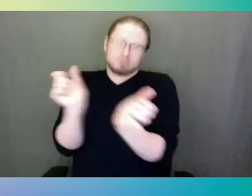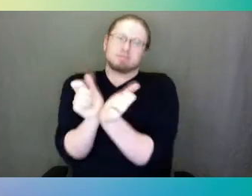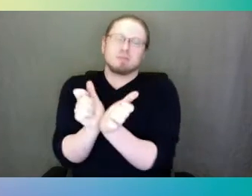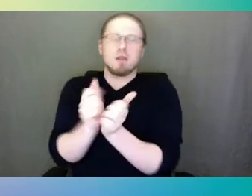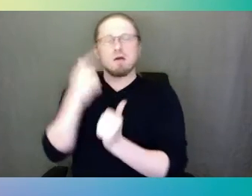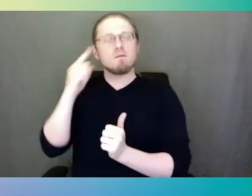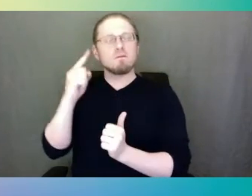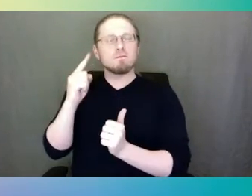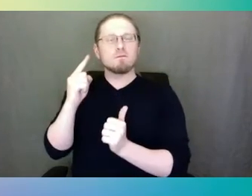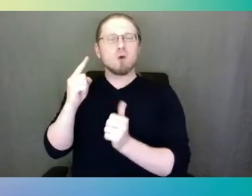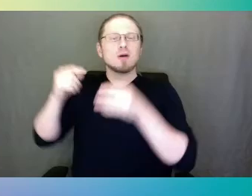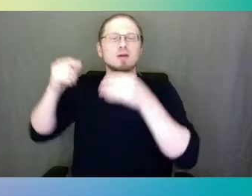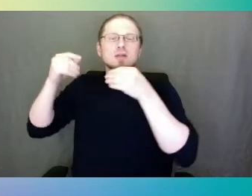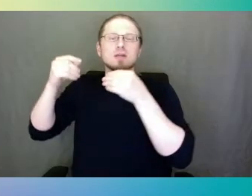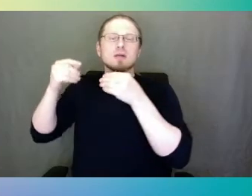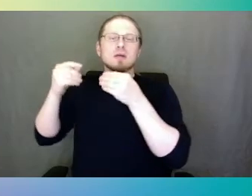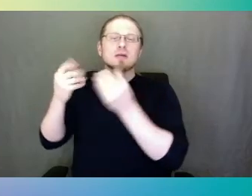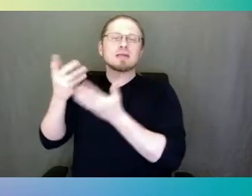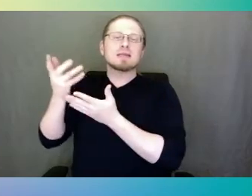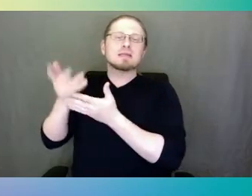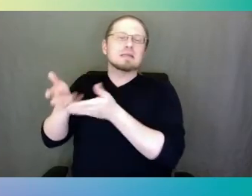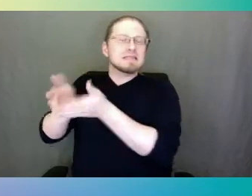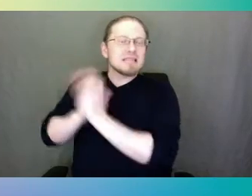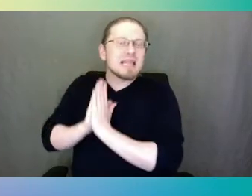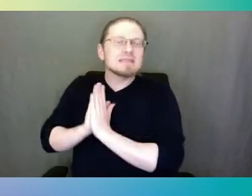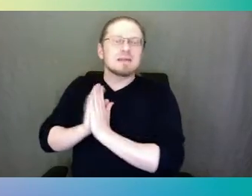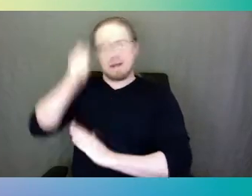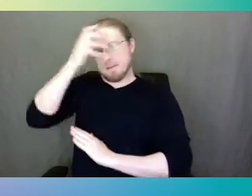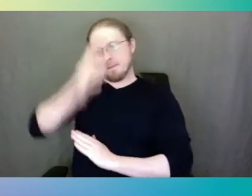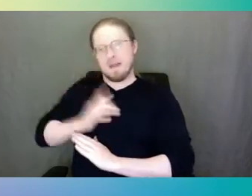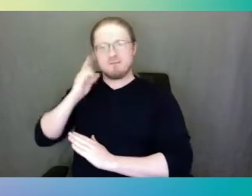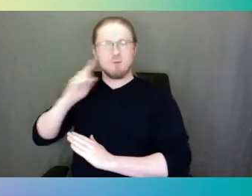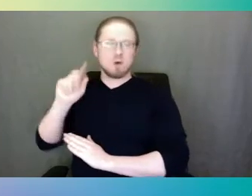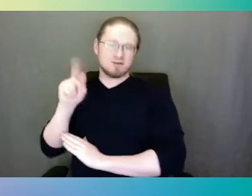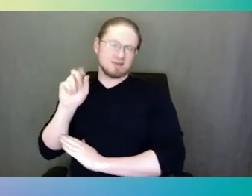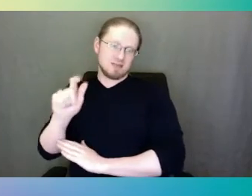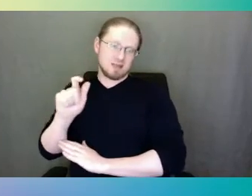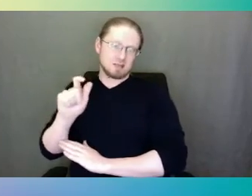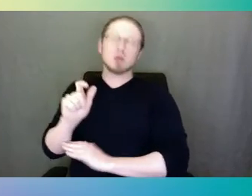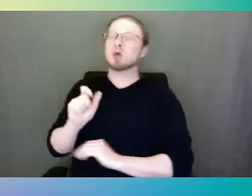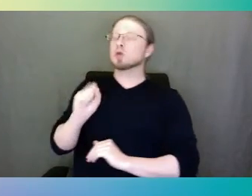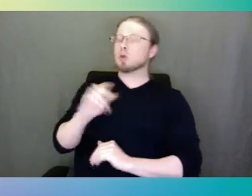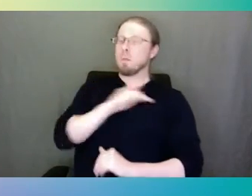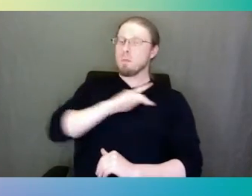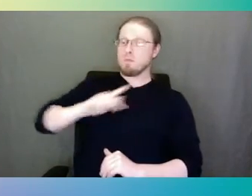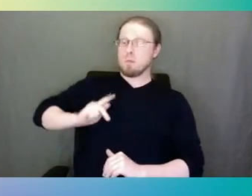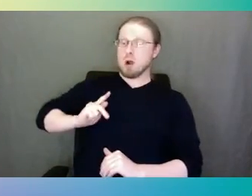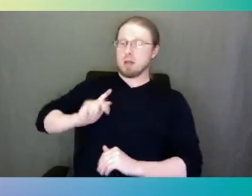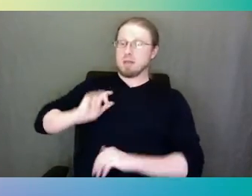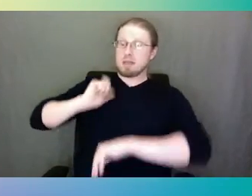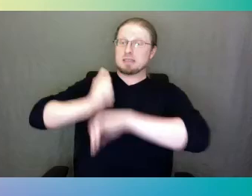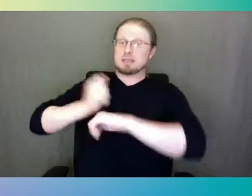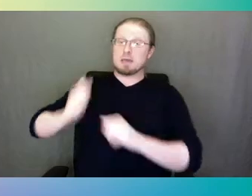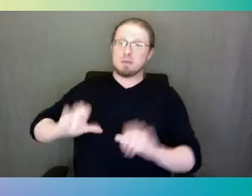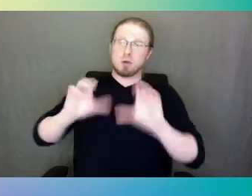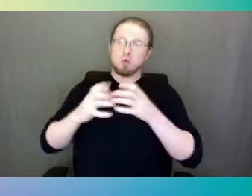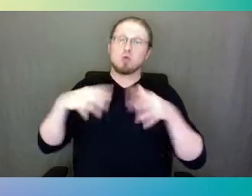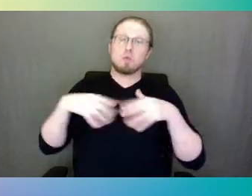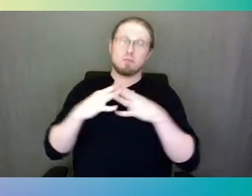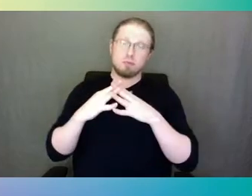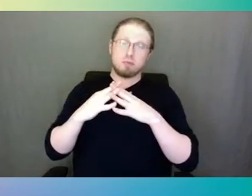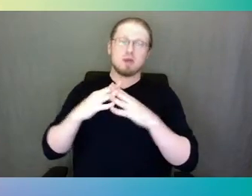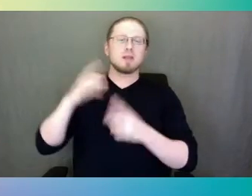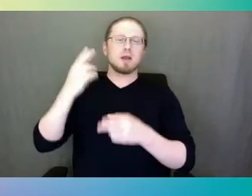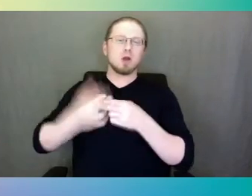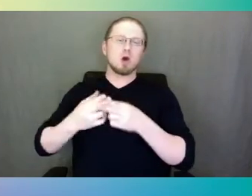the British Parliament decided to do was to convene a group, and they eventually called the report, the